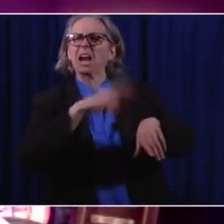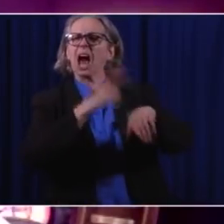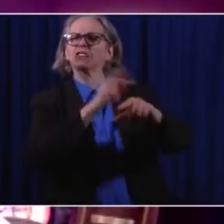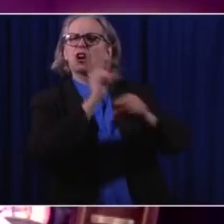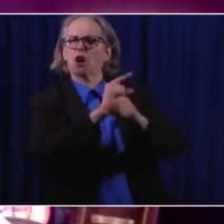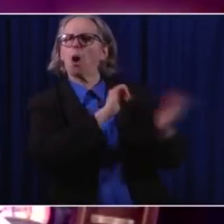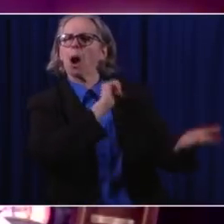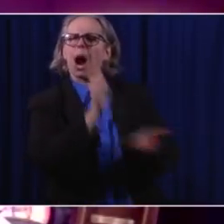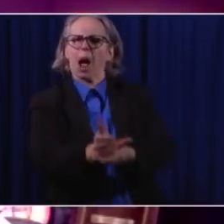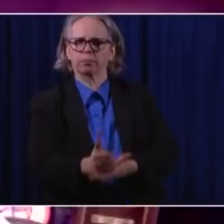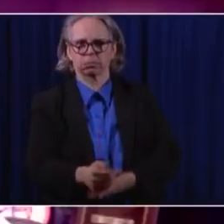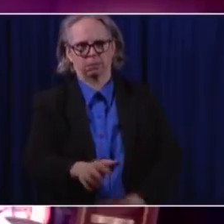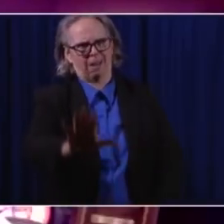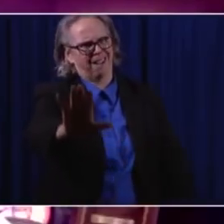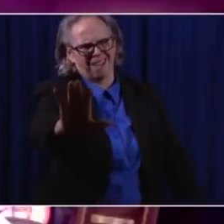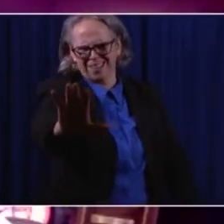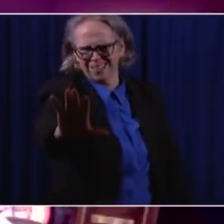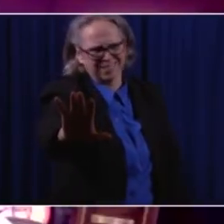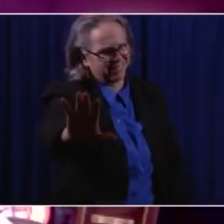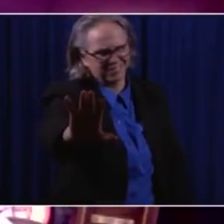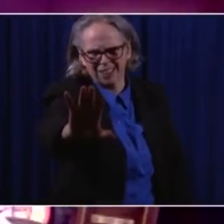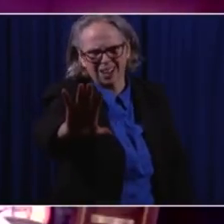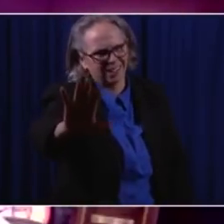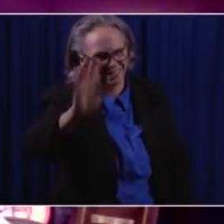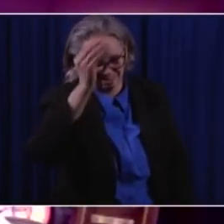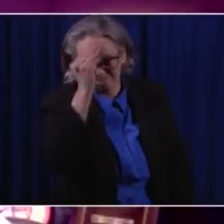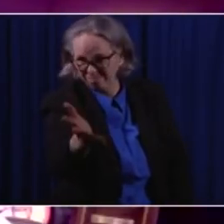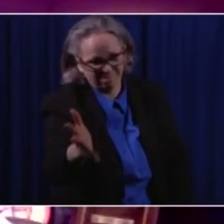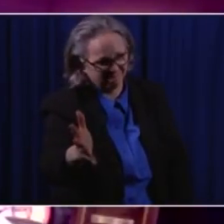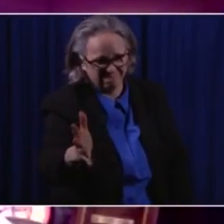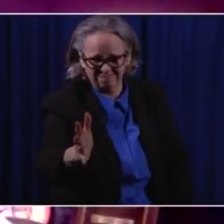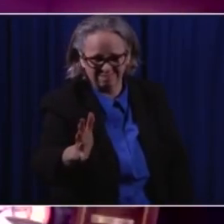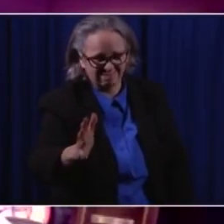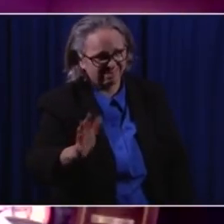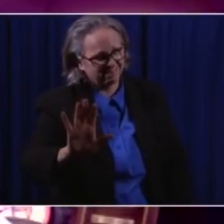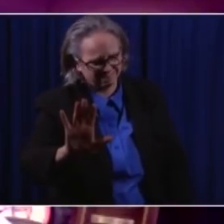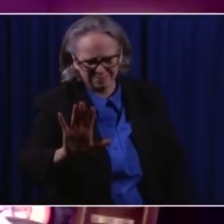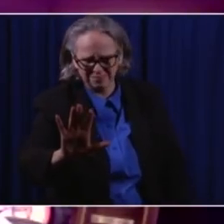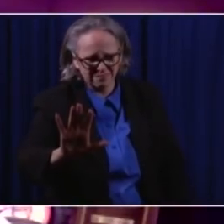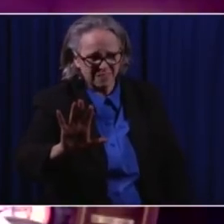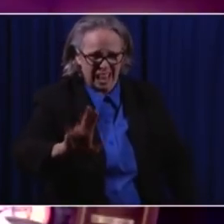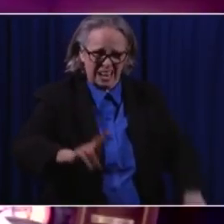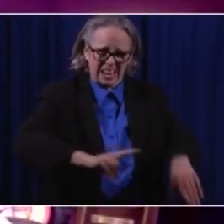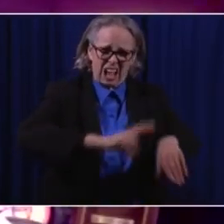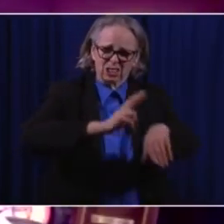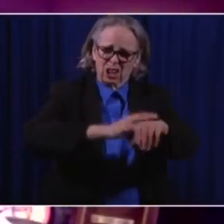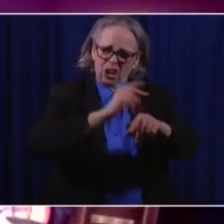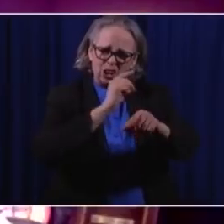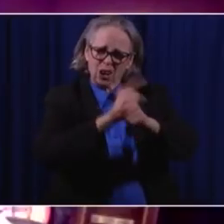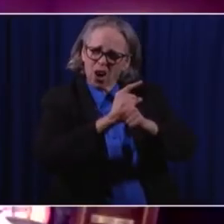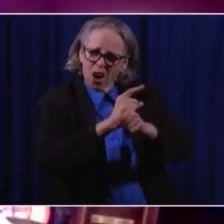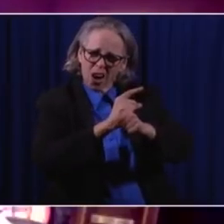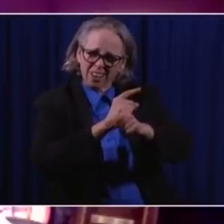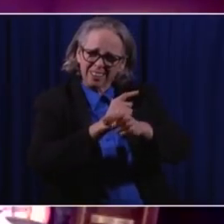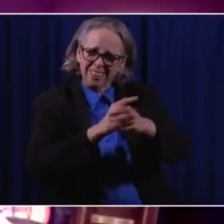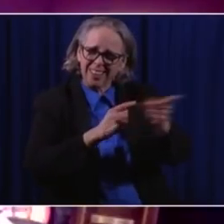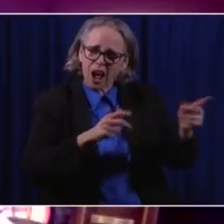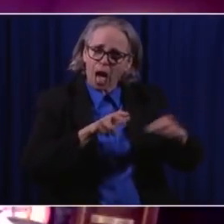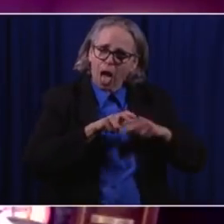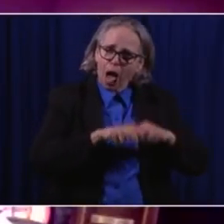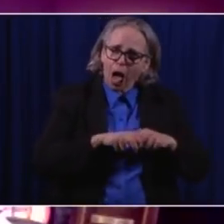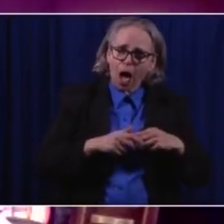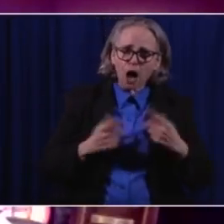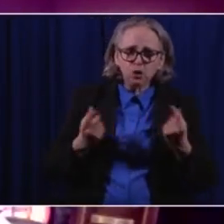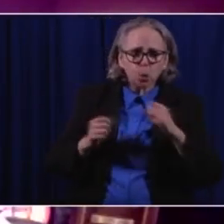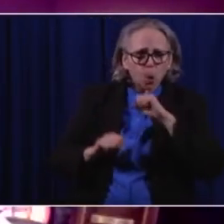everyone, the National Guard, when they have nurses and doctors, those people aren't sitting around somewhere on a bench just waiting to get called into the game. They're